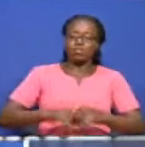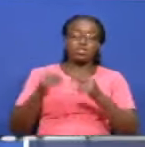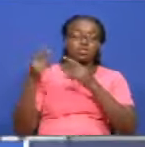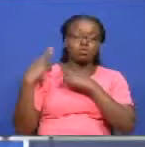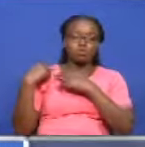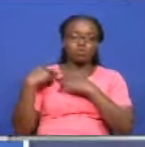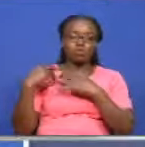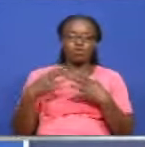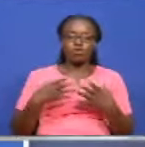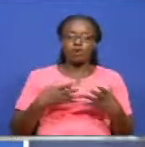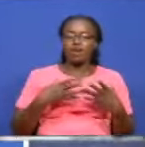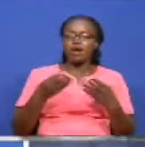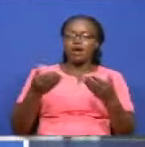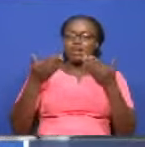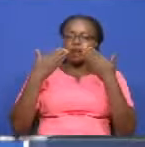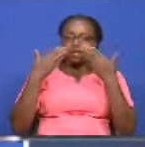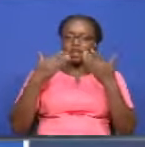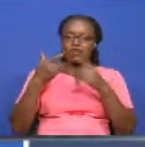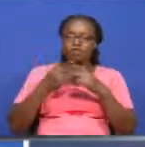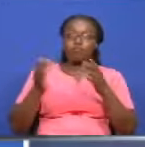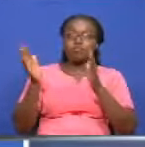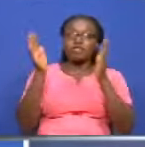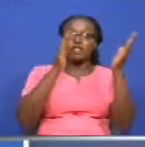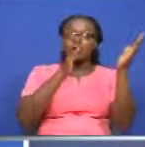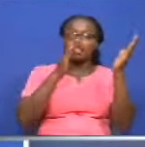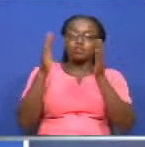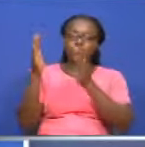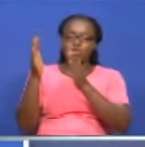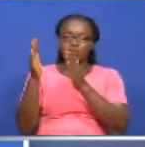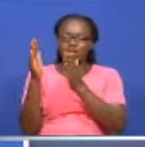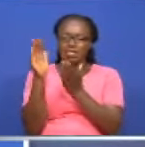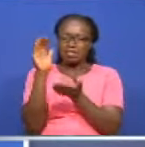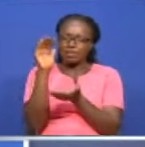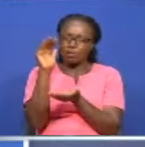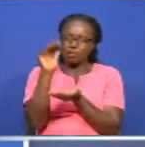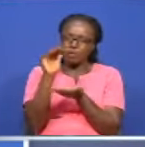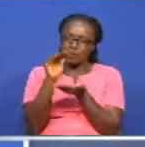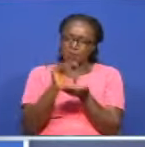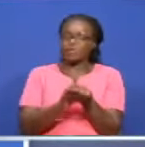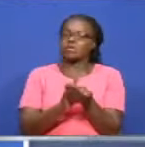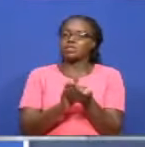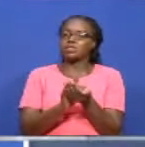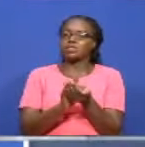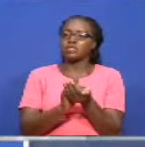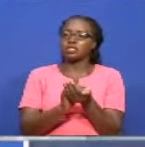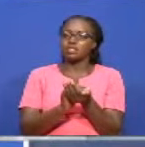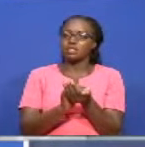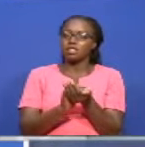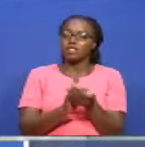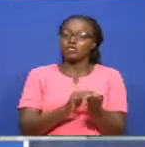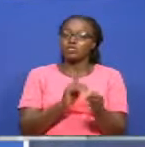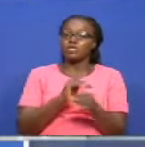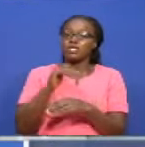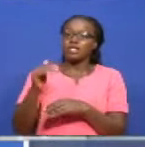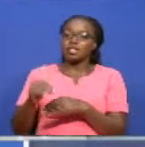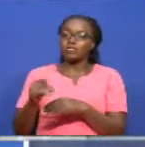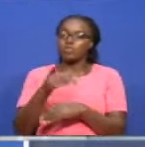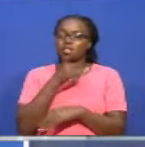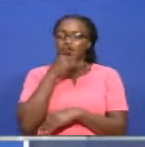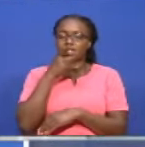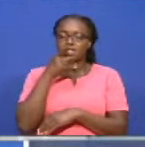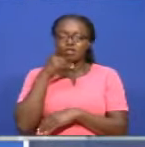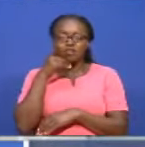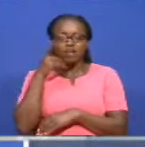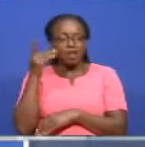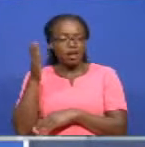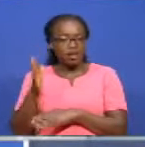the atmosphere and compresses it to the next unit, which is the dryer. The dryer